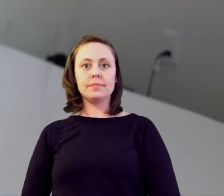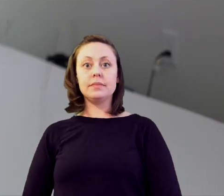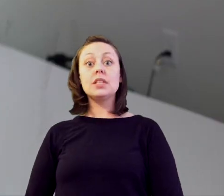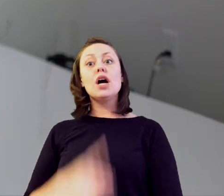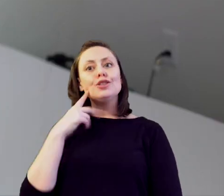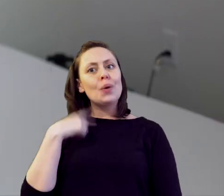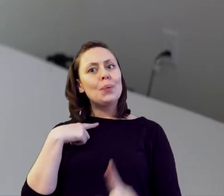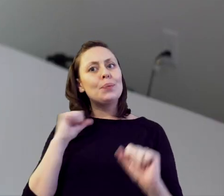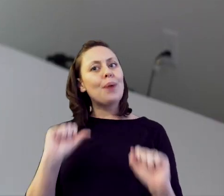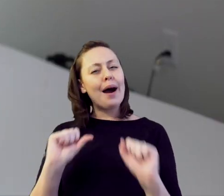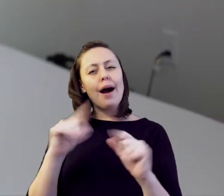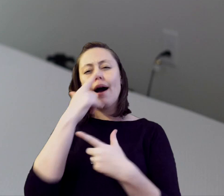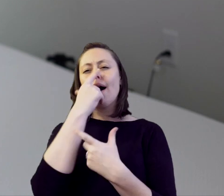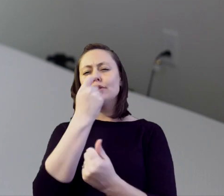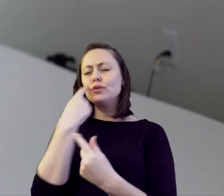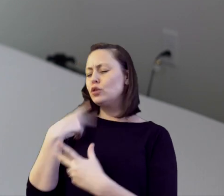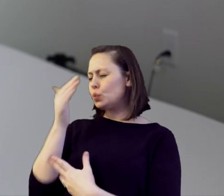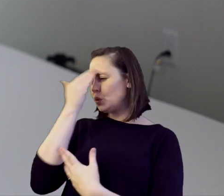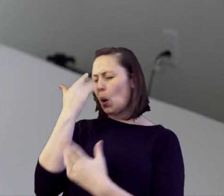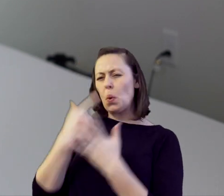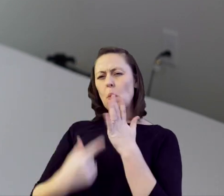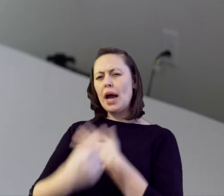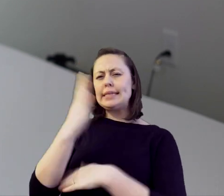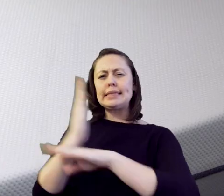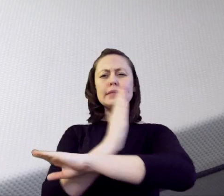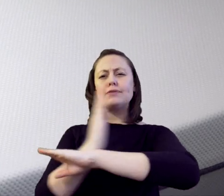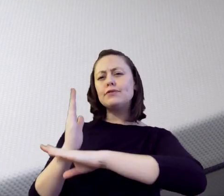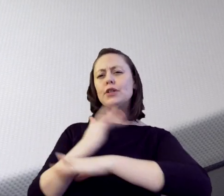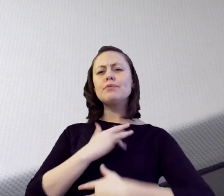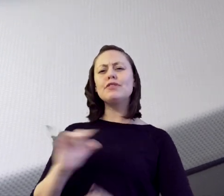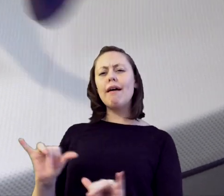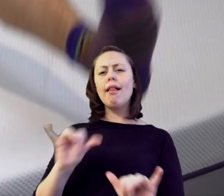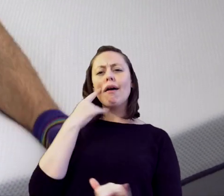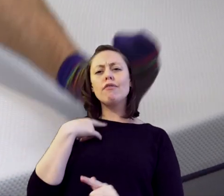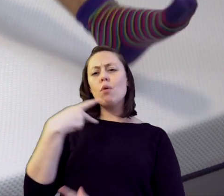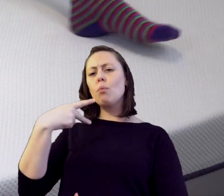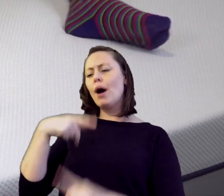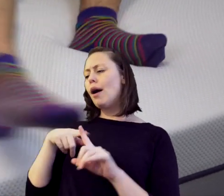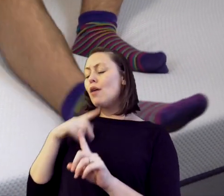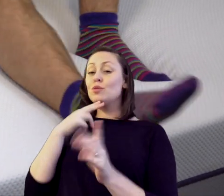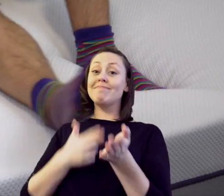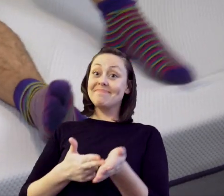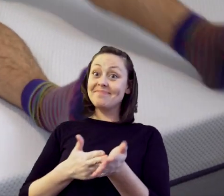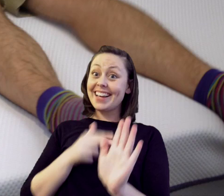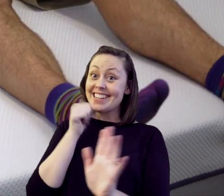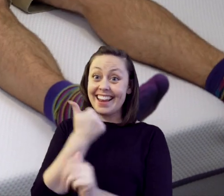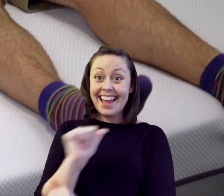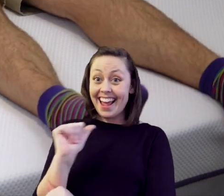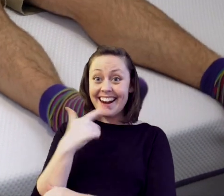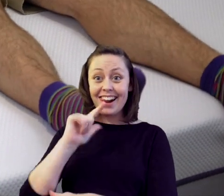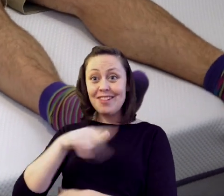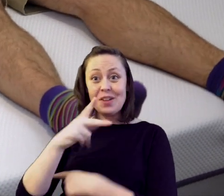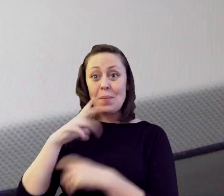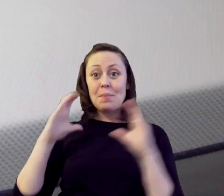So you're probably interested to know what's the firmness and feel of Purple. We're going to be honest that Purple is unlike any mattress we've